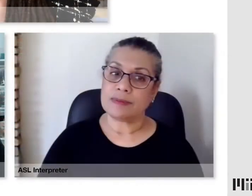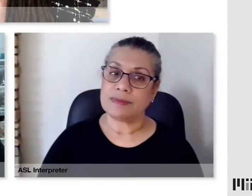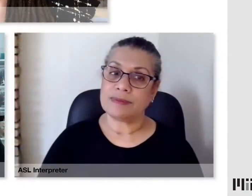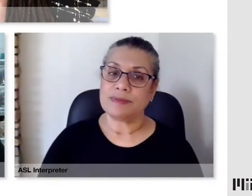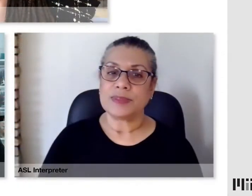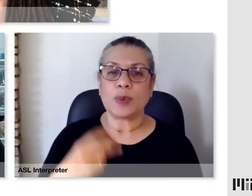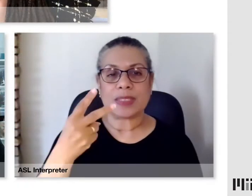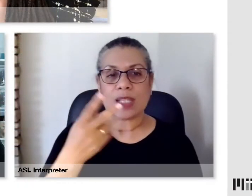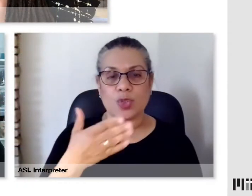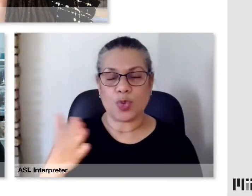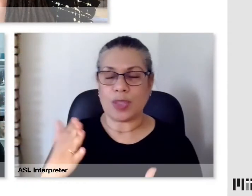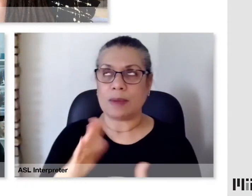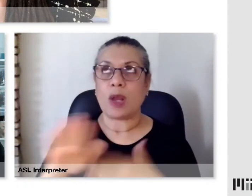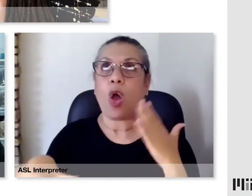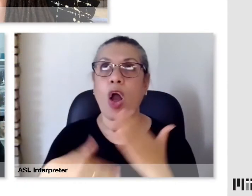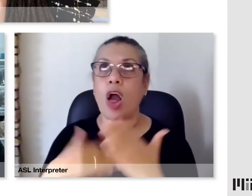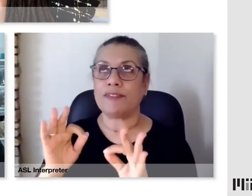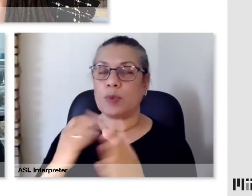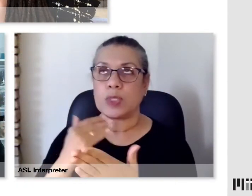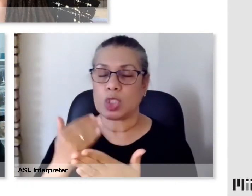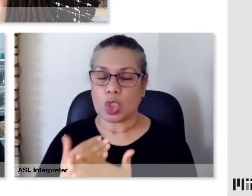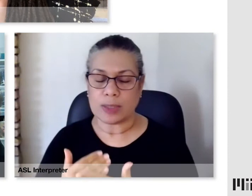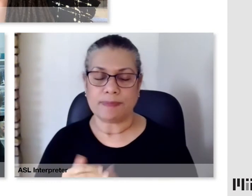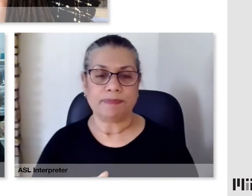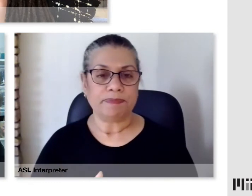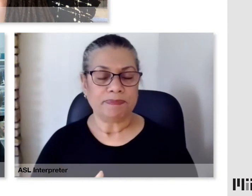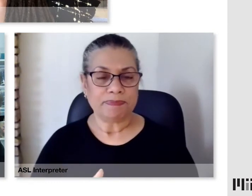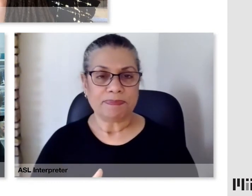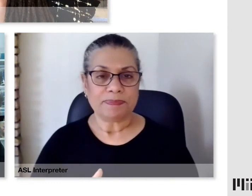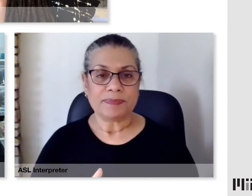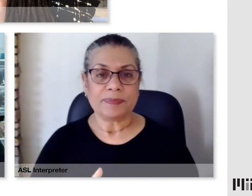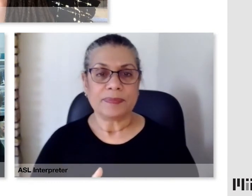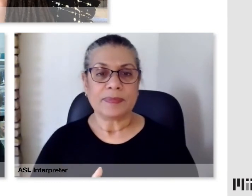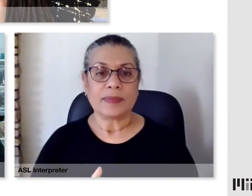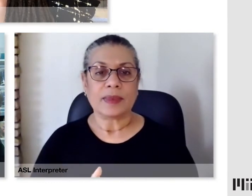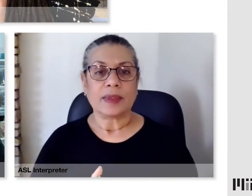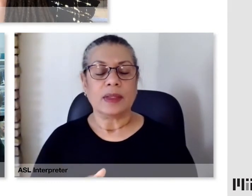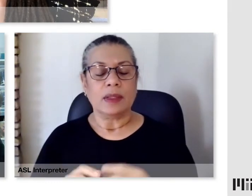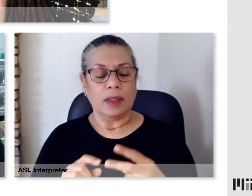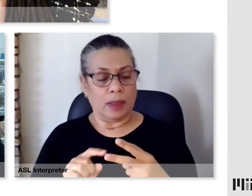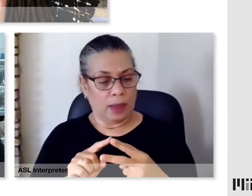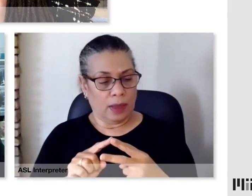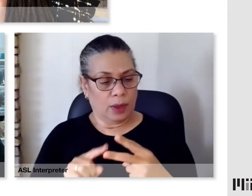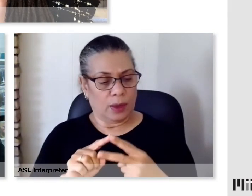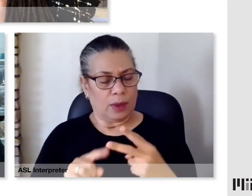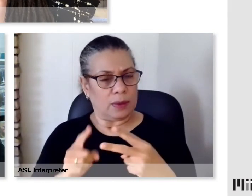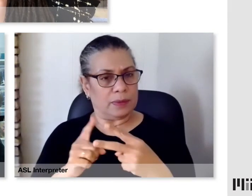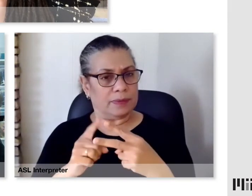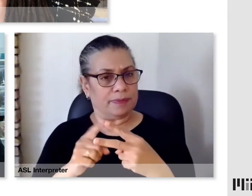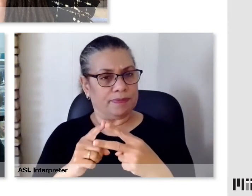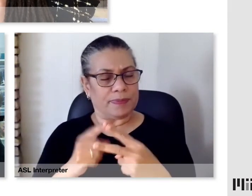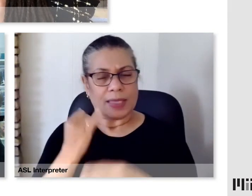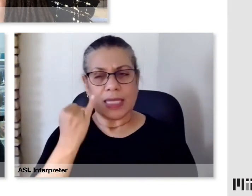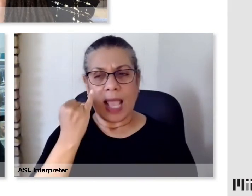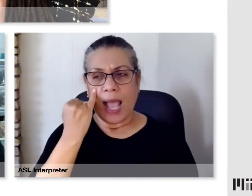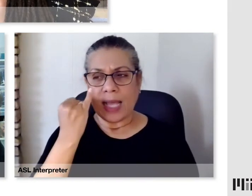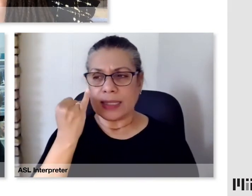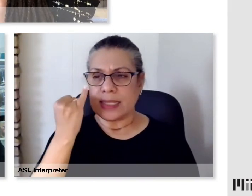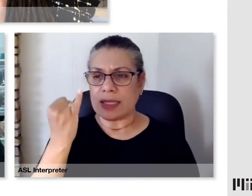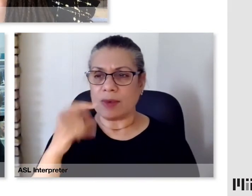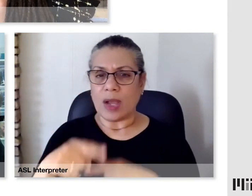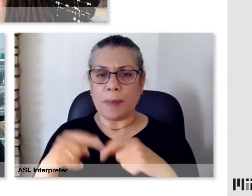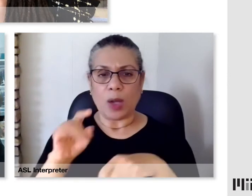but actually all of it, but two things I'll call attention to in particular were, one, this idea about